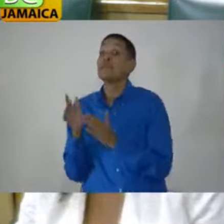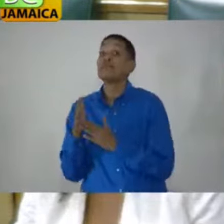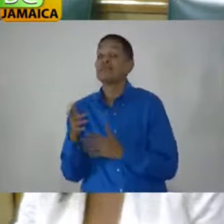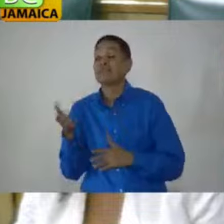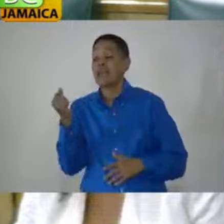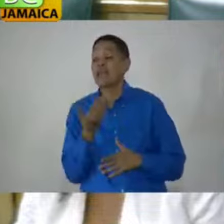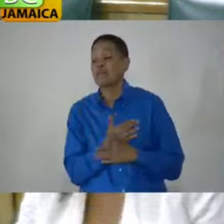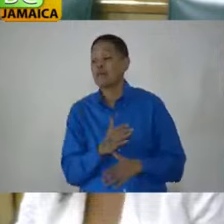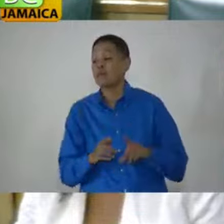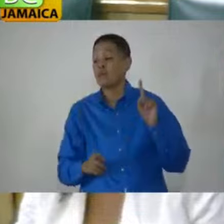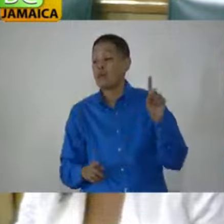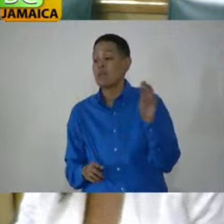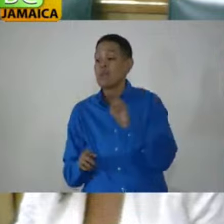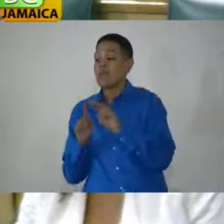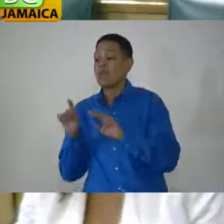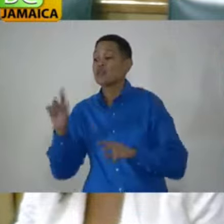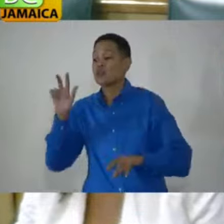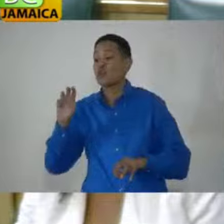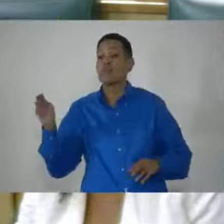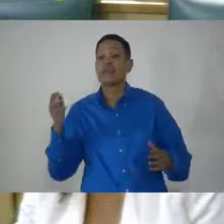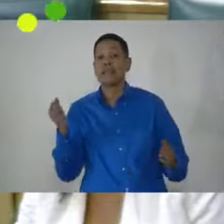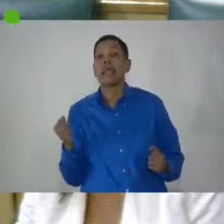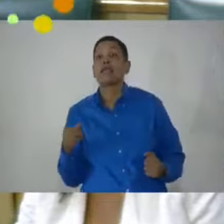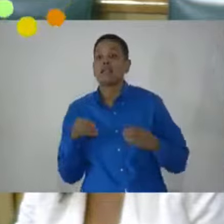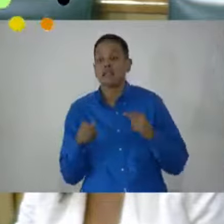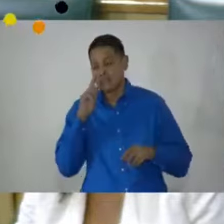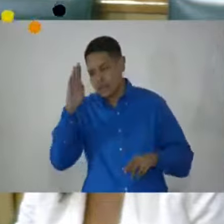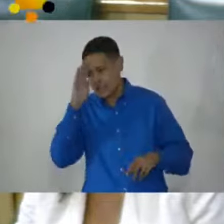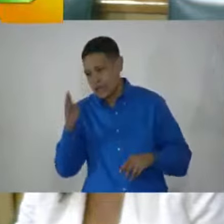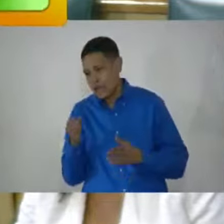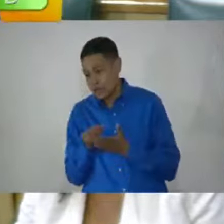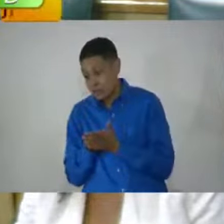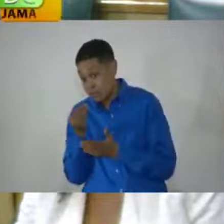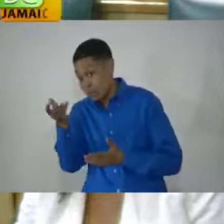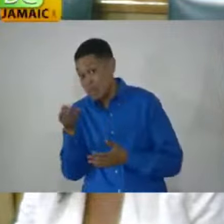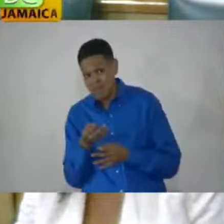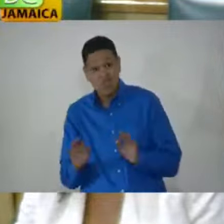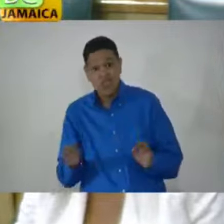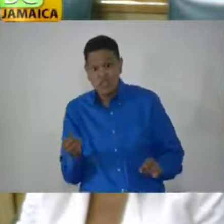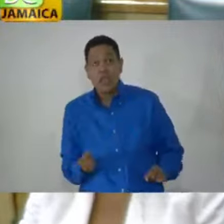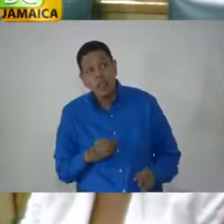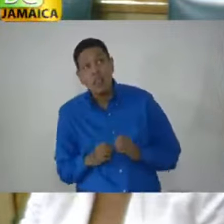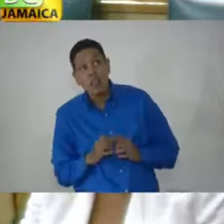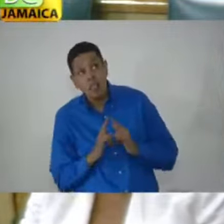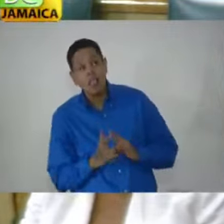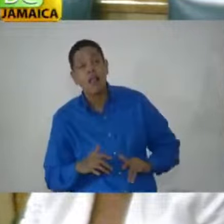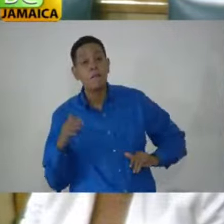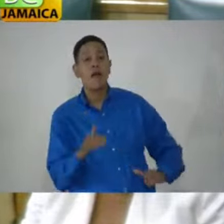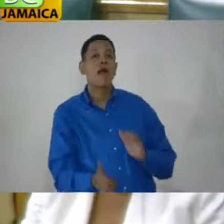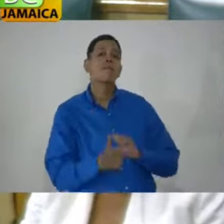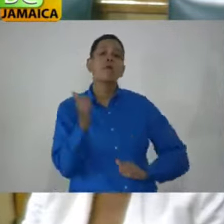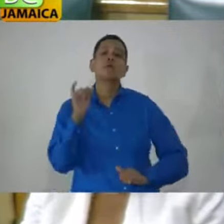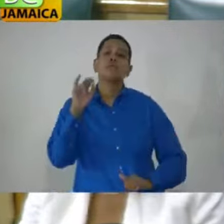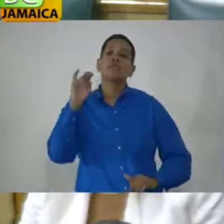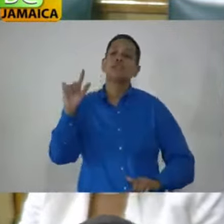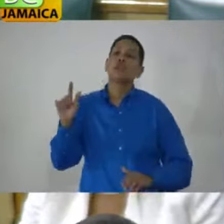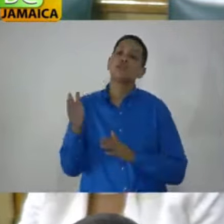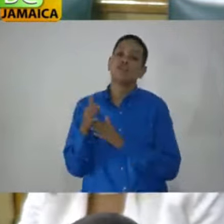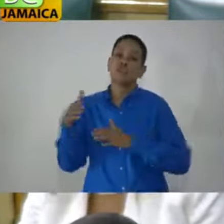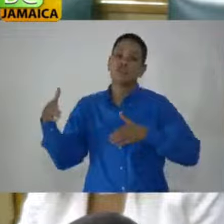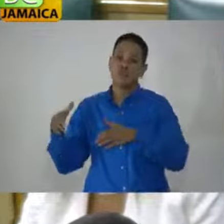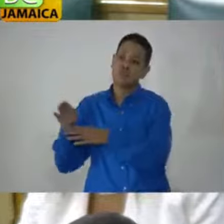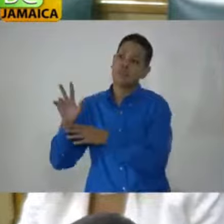gotten between 1 million to 3 million in direct grant. And most of the industrial fishers have gotten